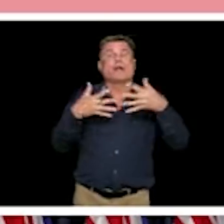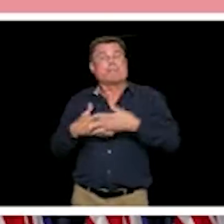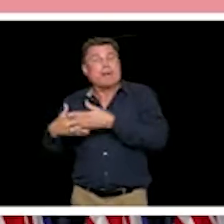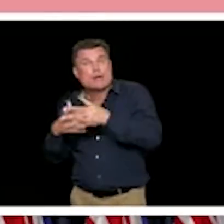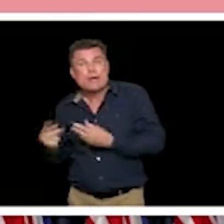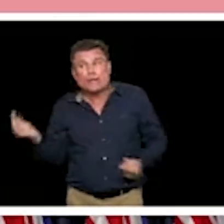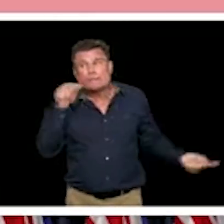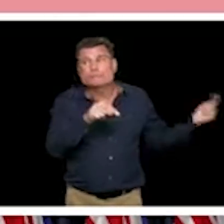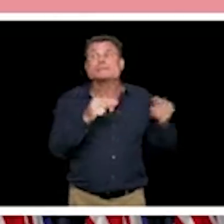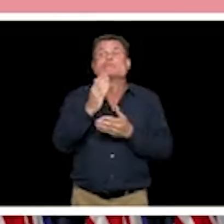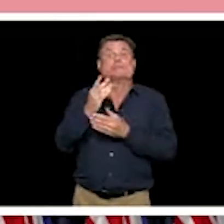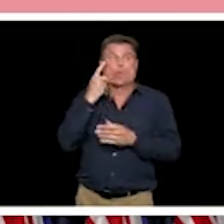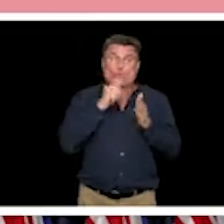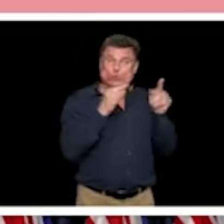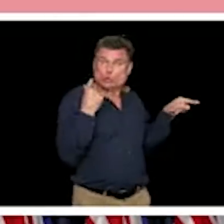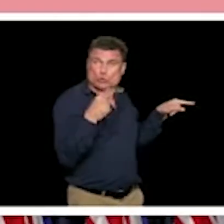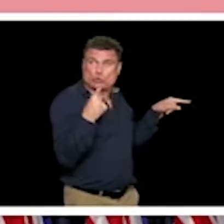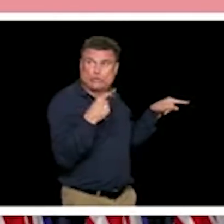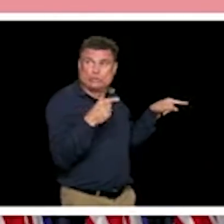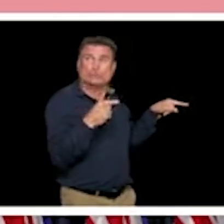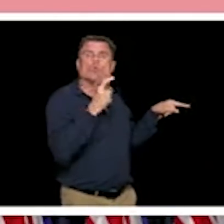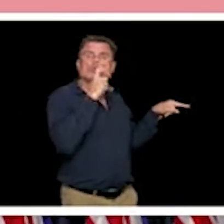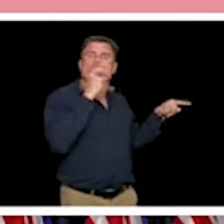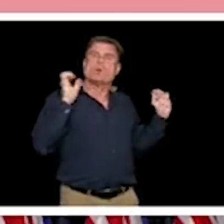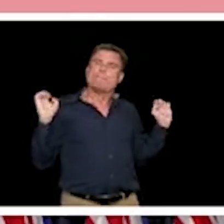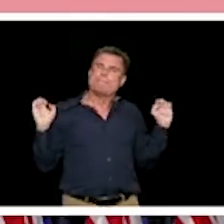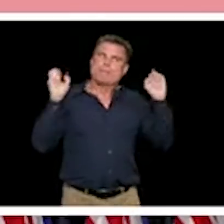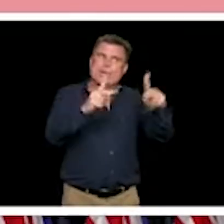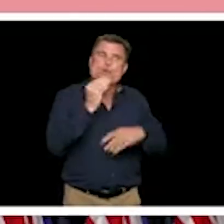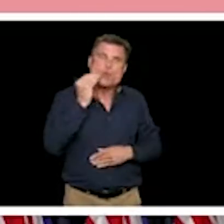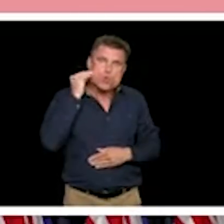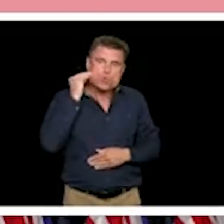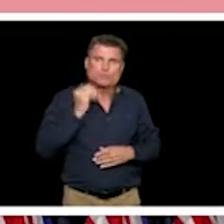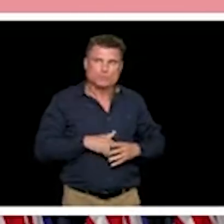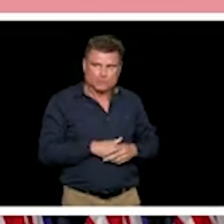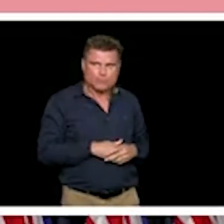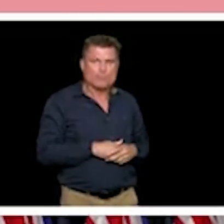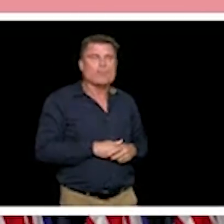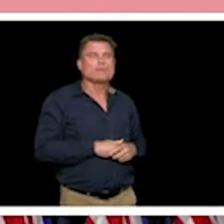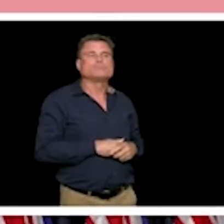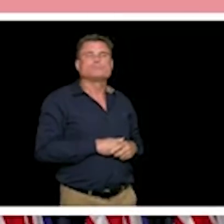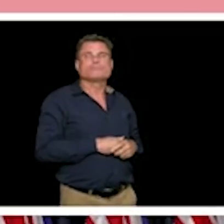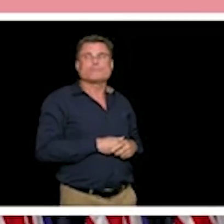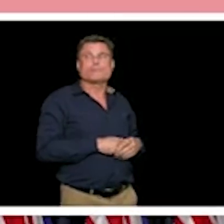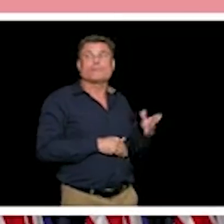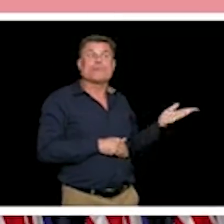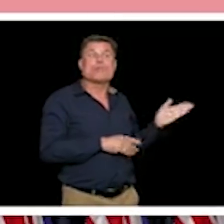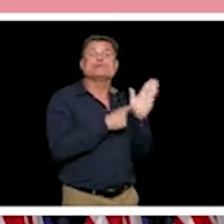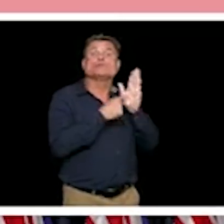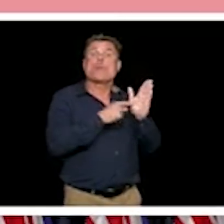and we have had a number of cases related to that as well. This is an update of the